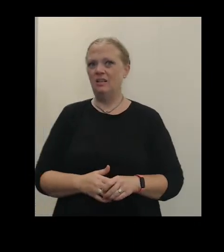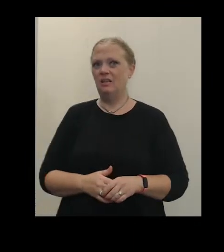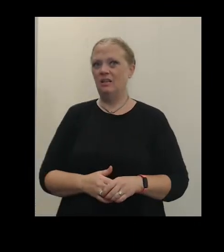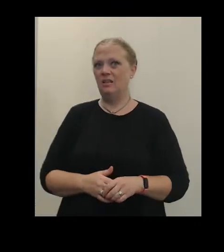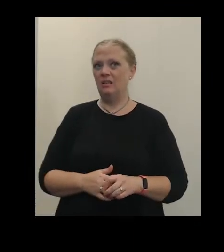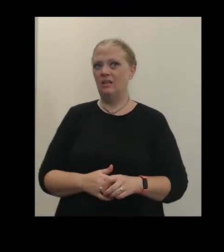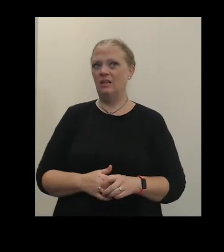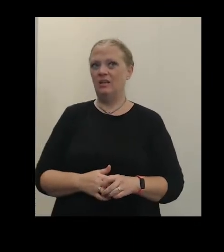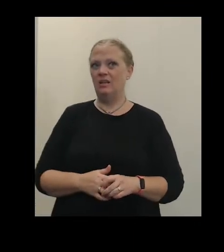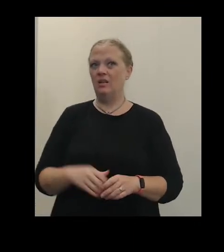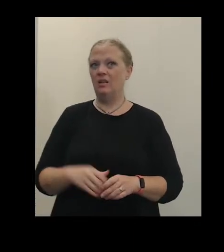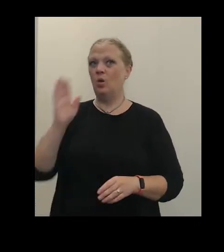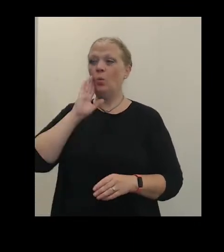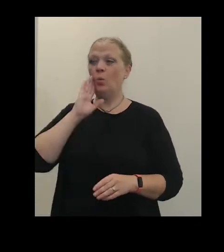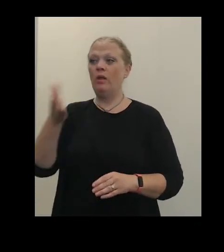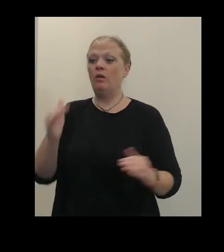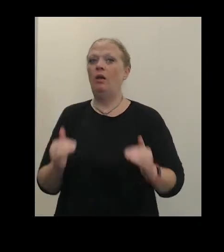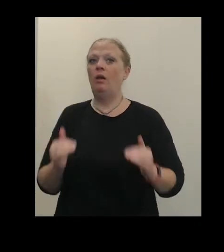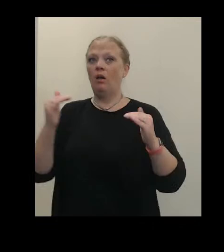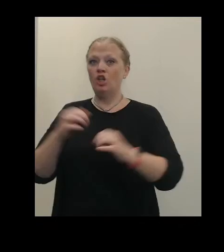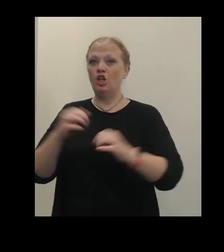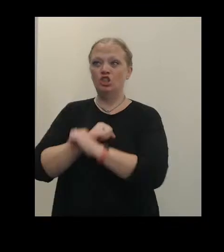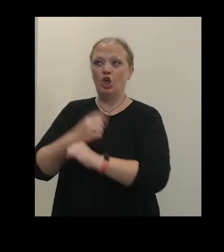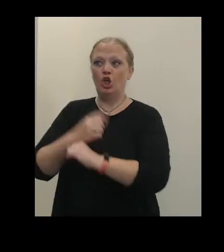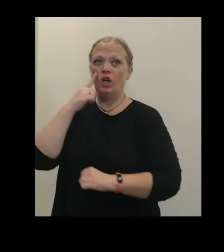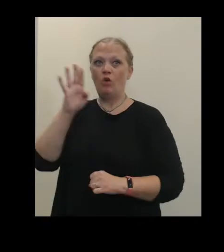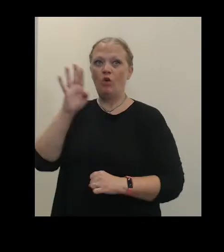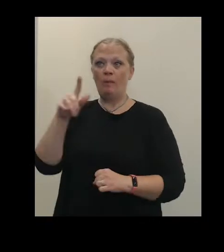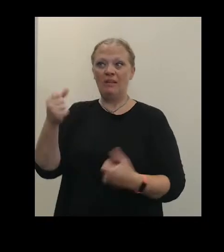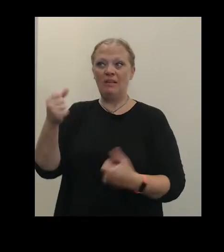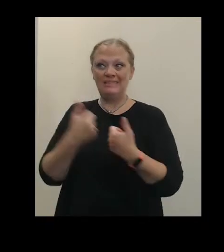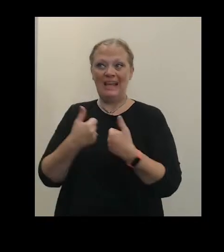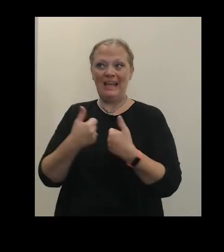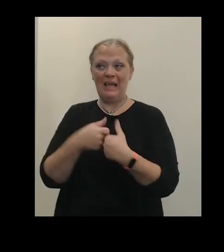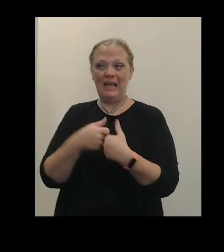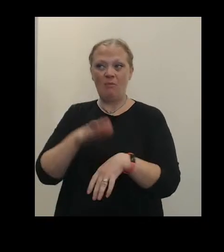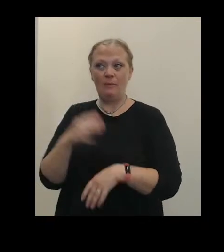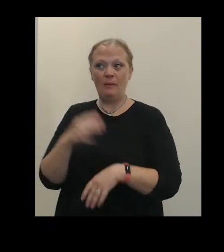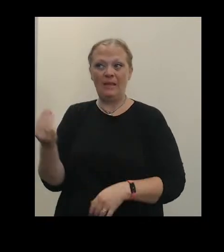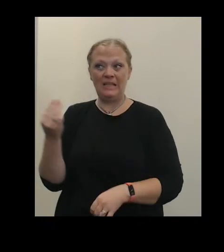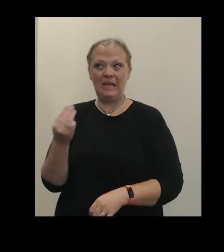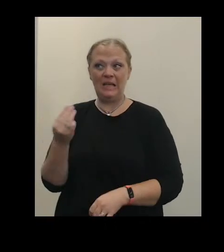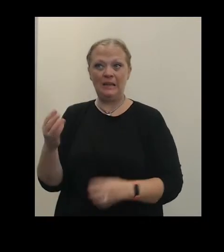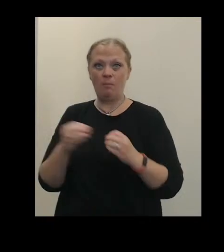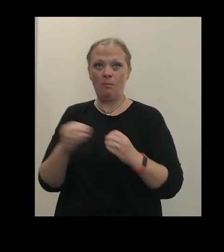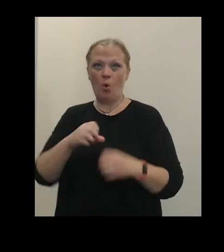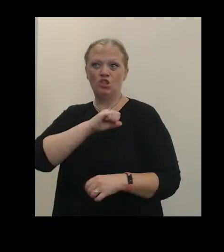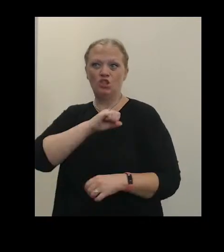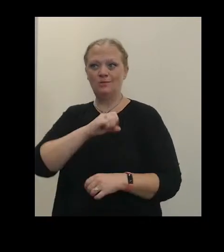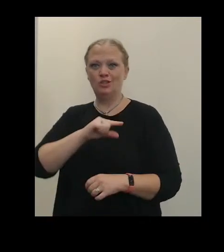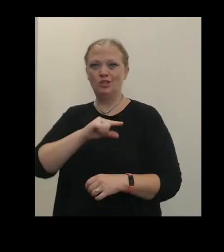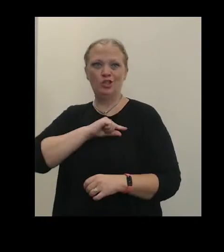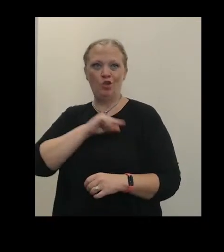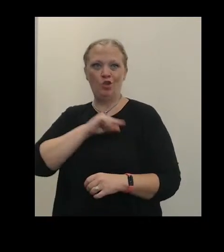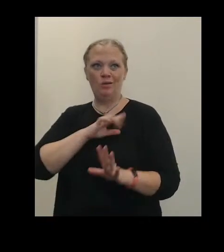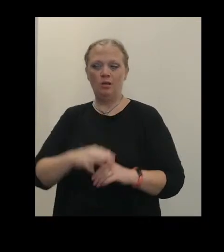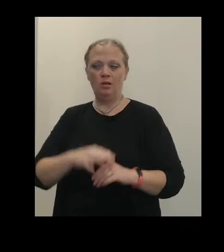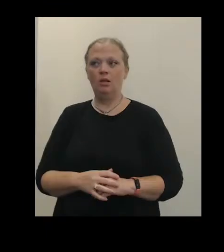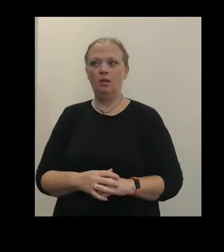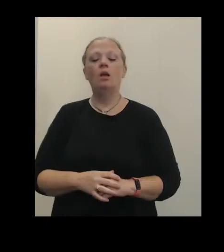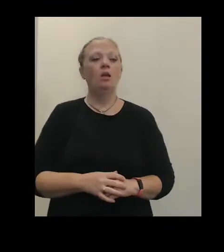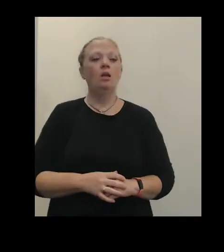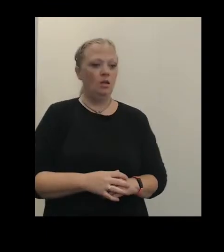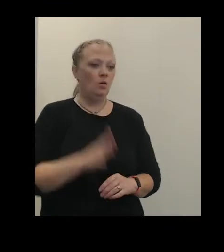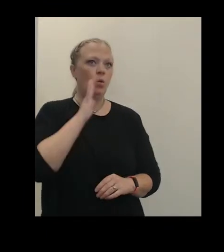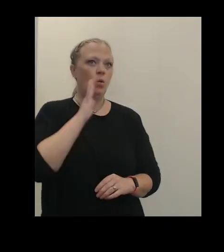be stepped up extra security for the Bills game on Monday from the county? There will